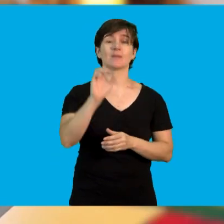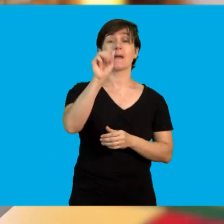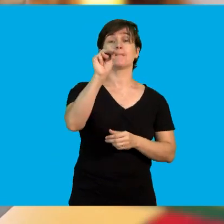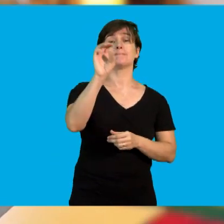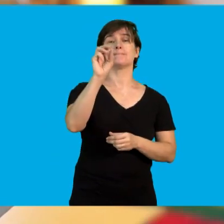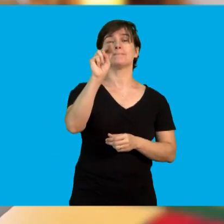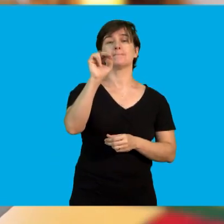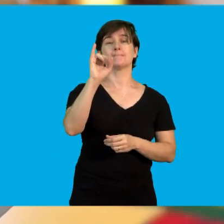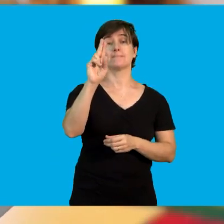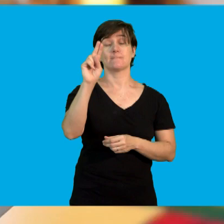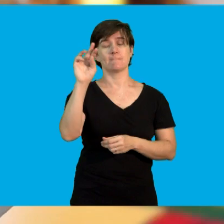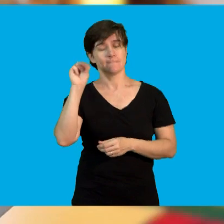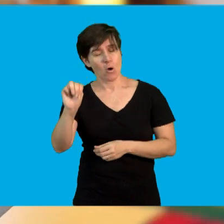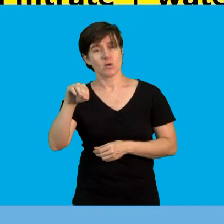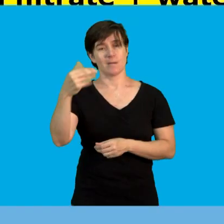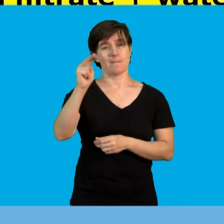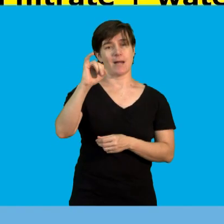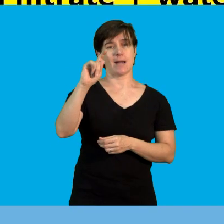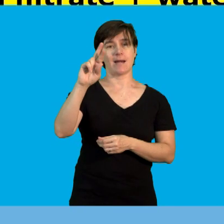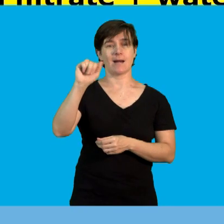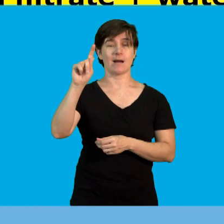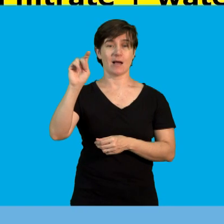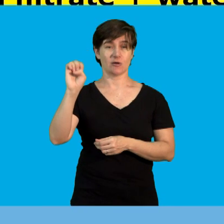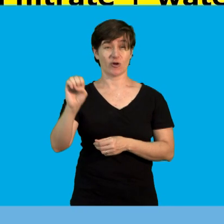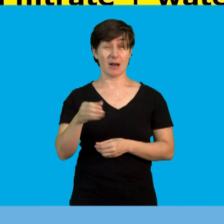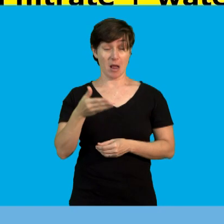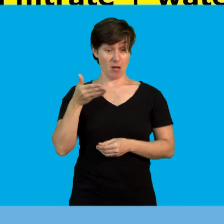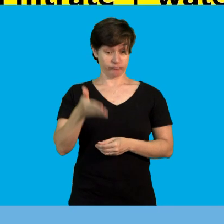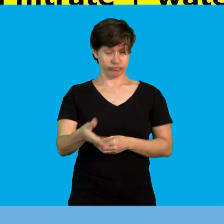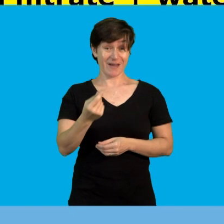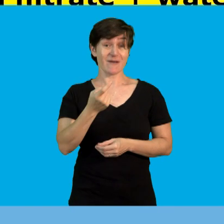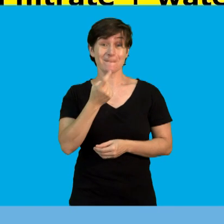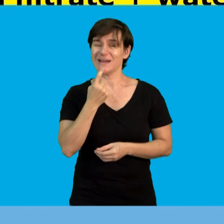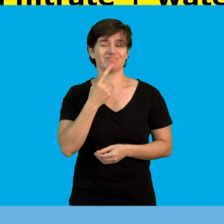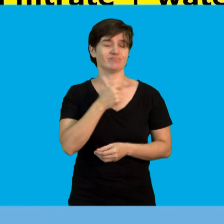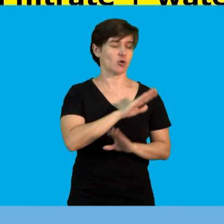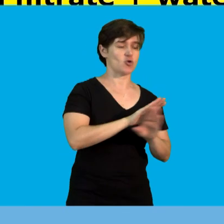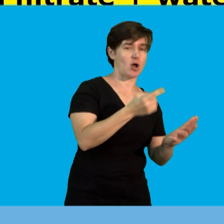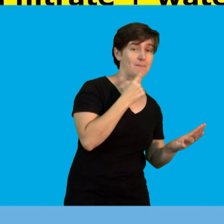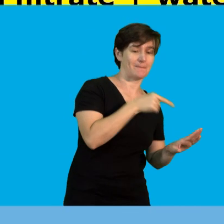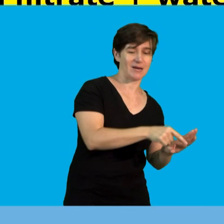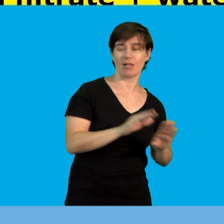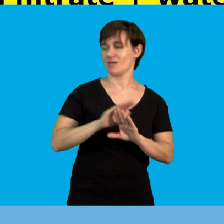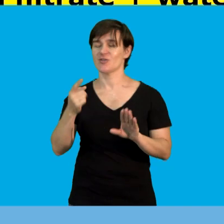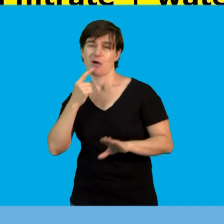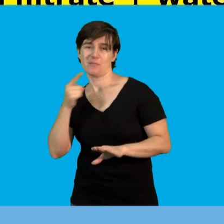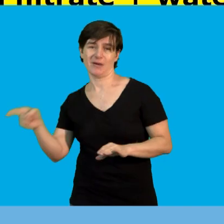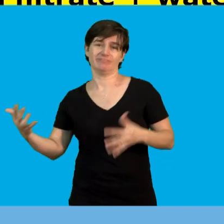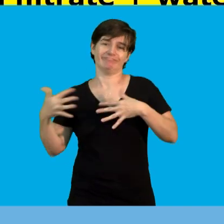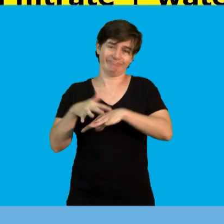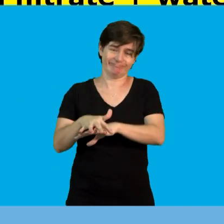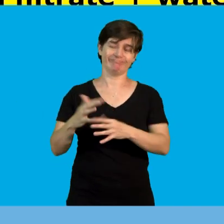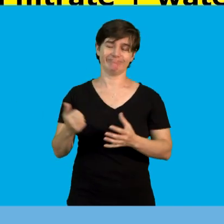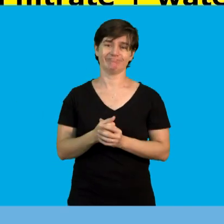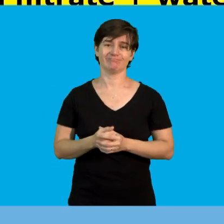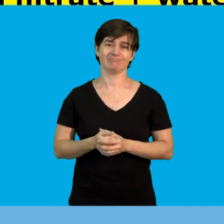that in a case of the ammonium nitrate, we are not always going to get the metal part and the non-metal part from either